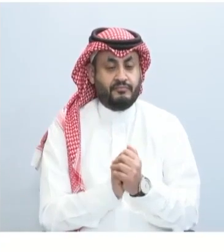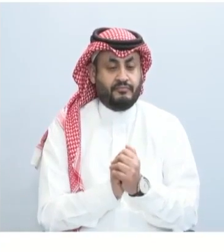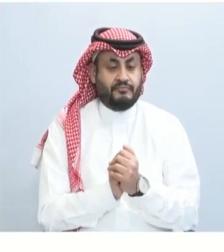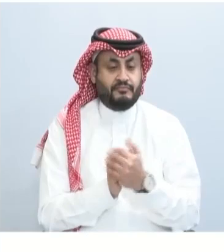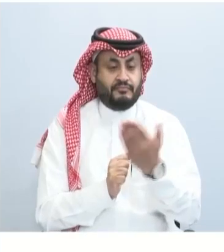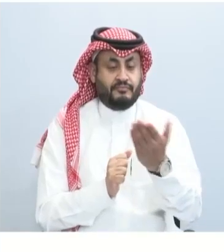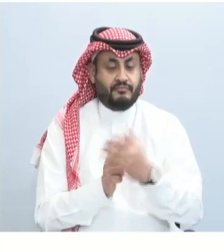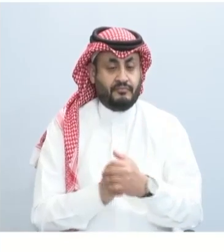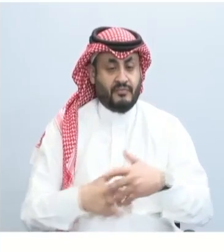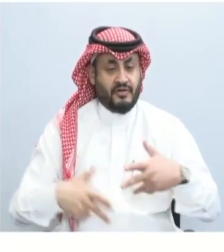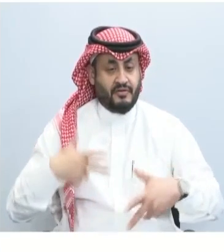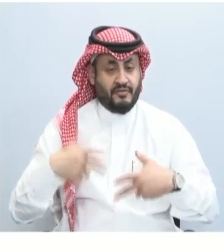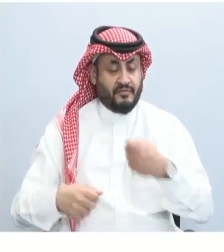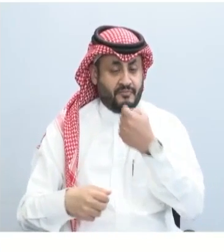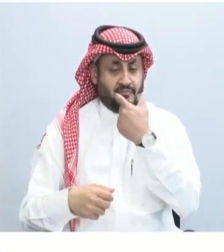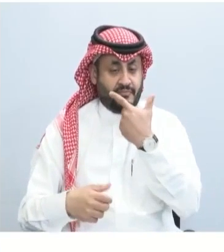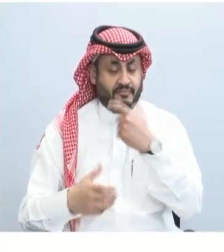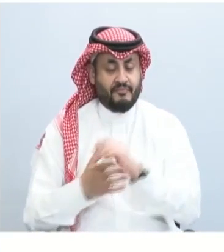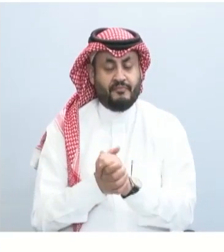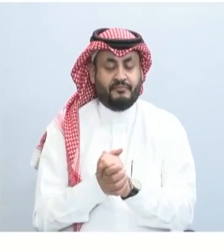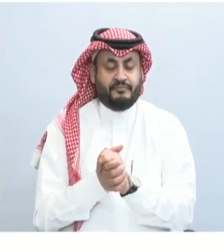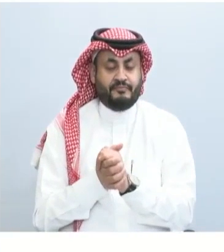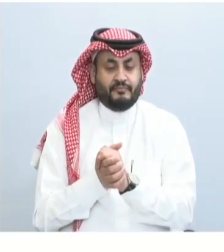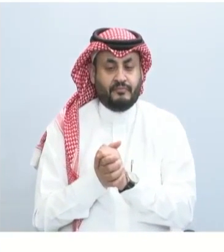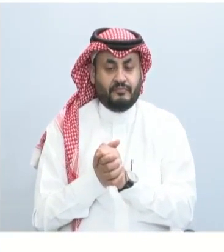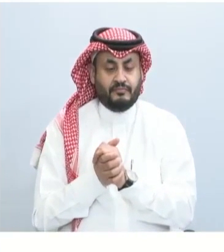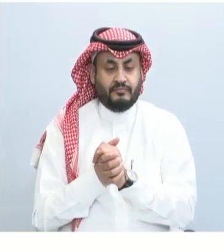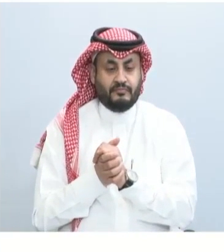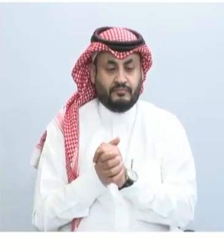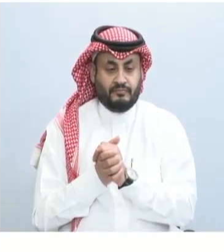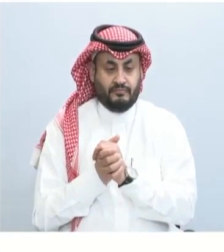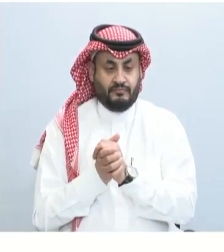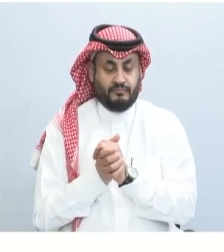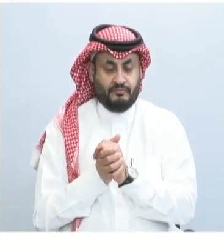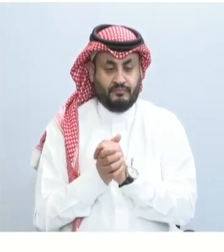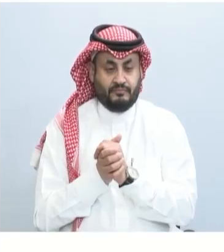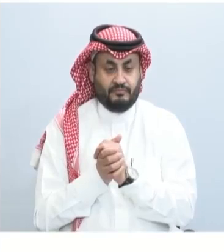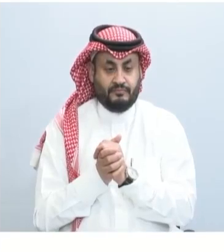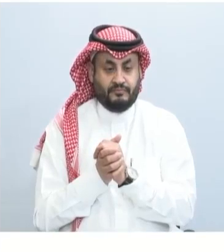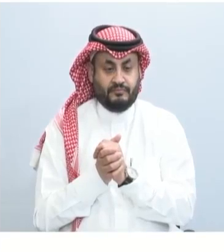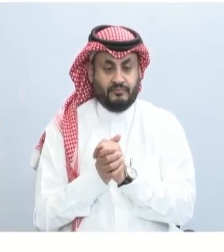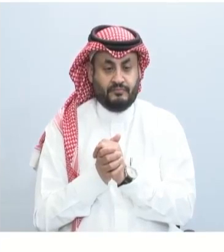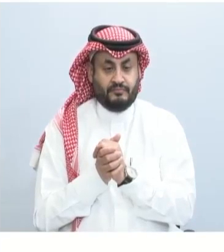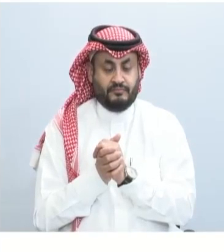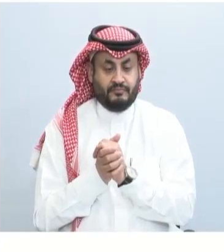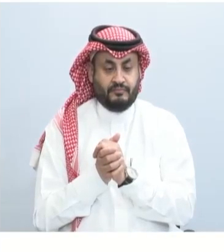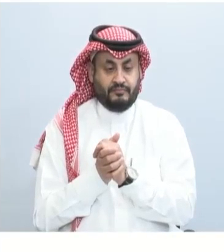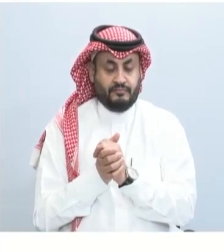Funny, it means that something makes you happy, makes you laughing, and makes you smiling all the